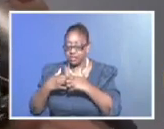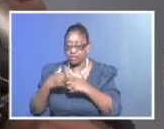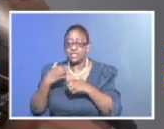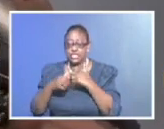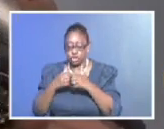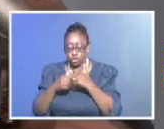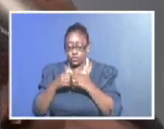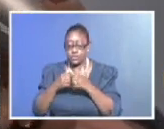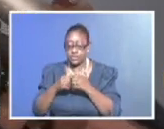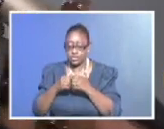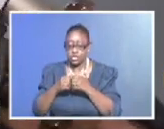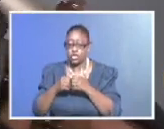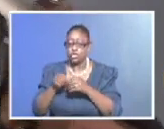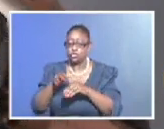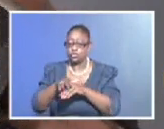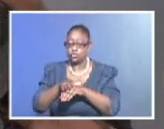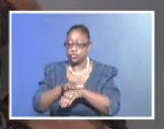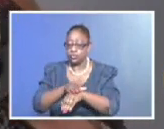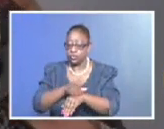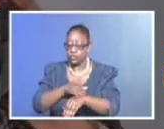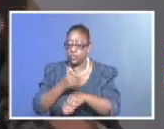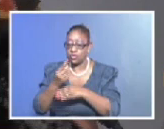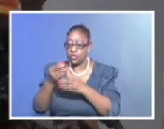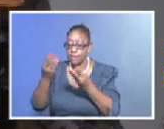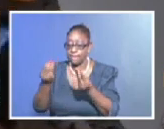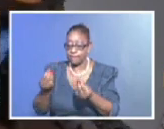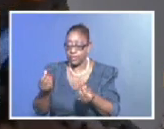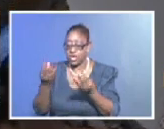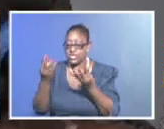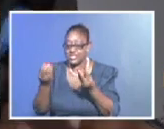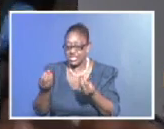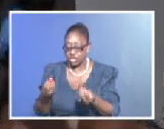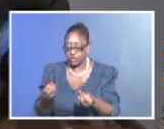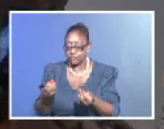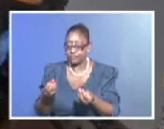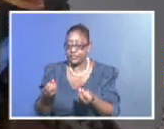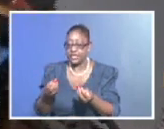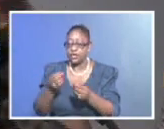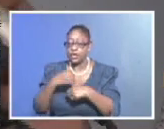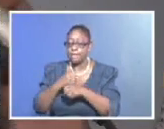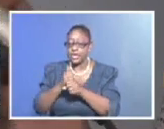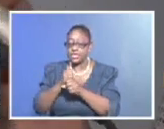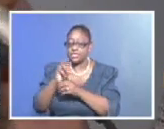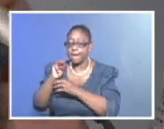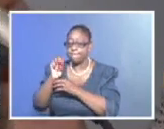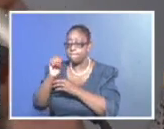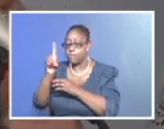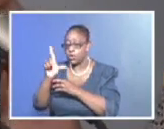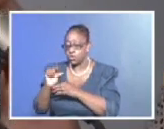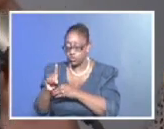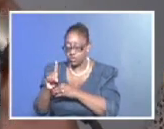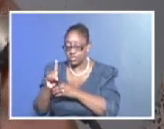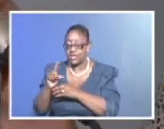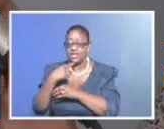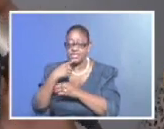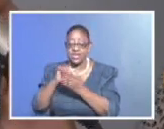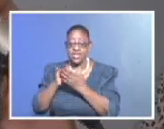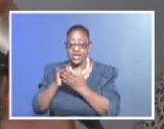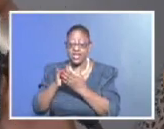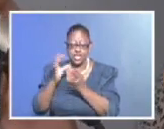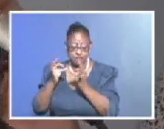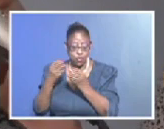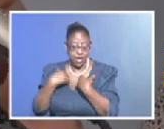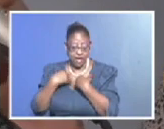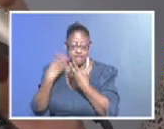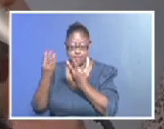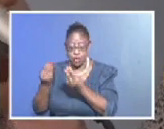issues to reduce the condensation, because at one point there was some element of mold. And you know, where there's moisture, there's going to be mold. So we have to